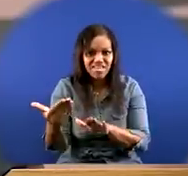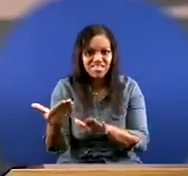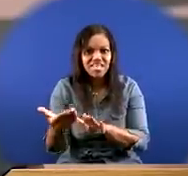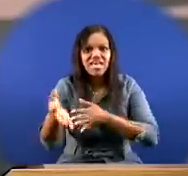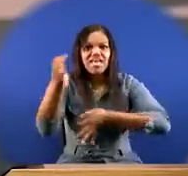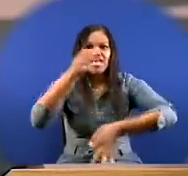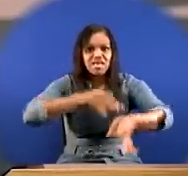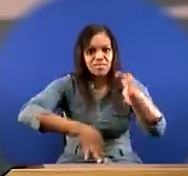ransom for many.